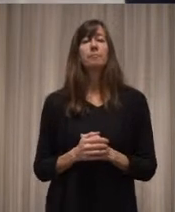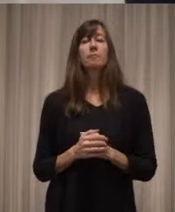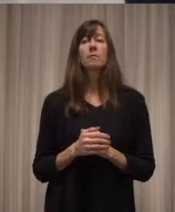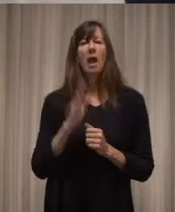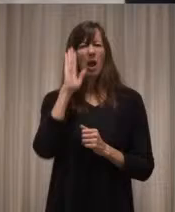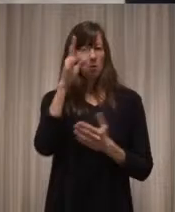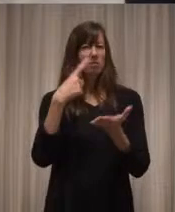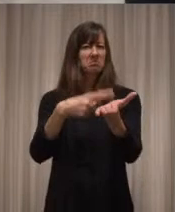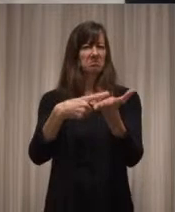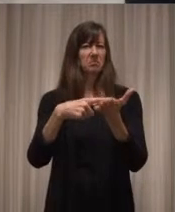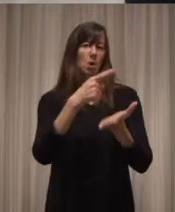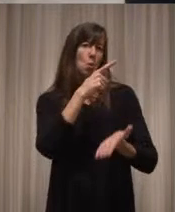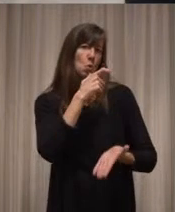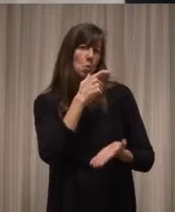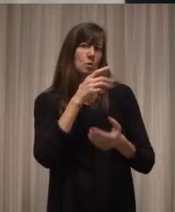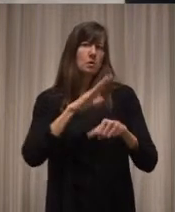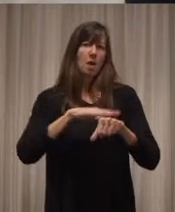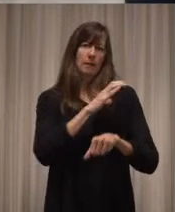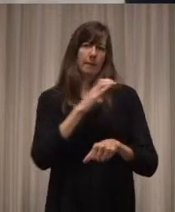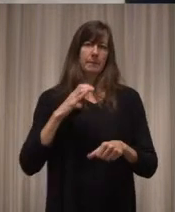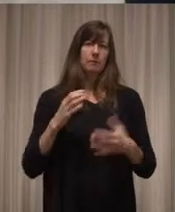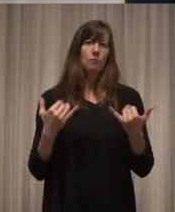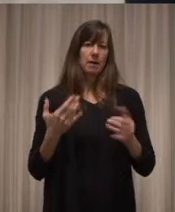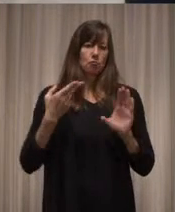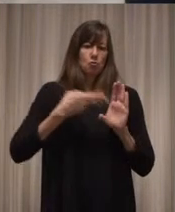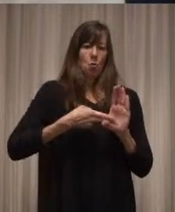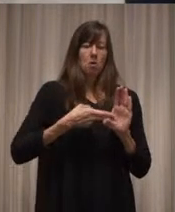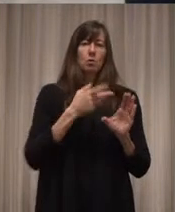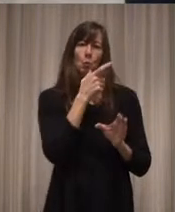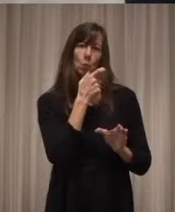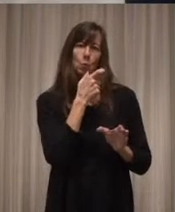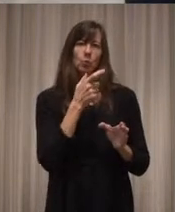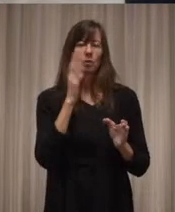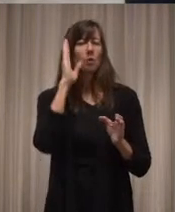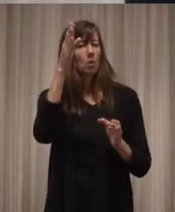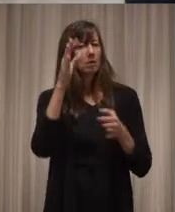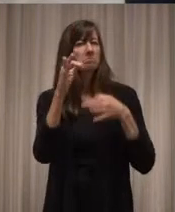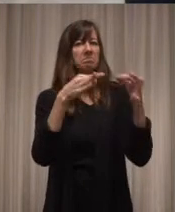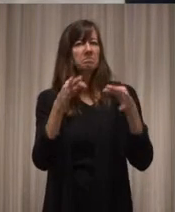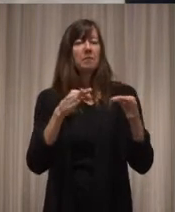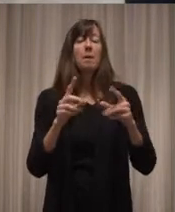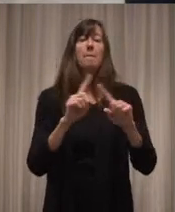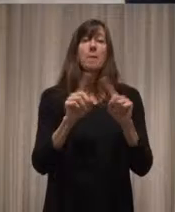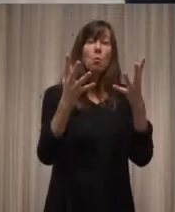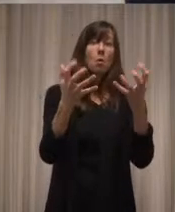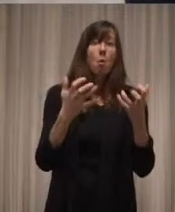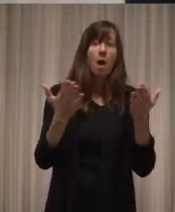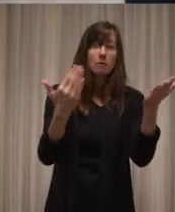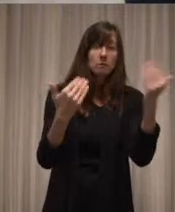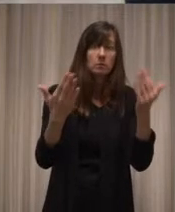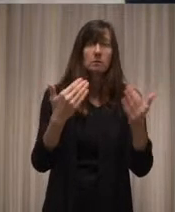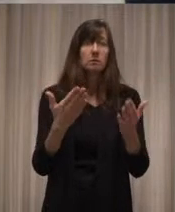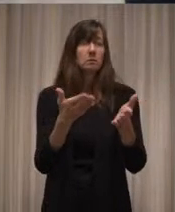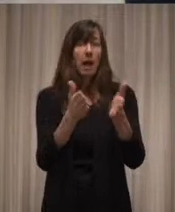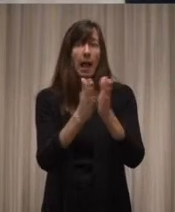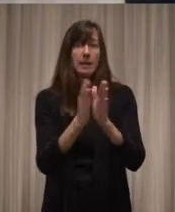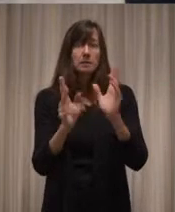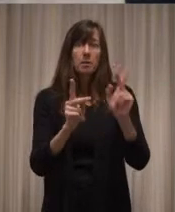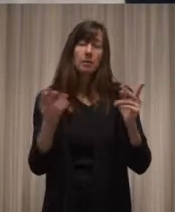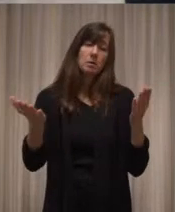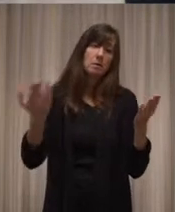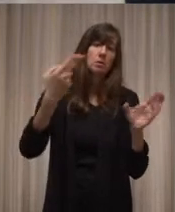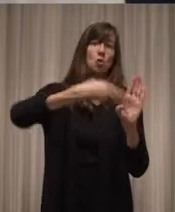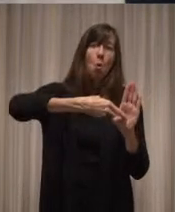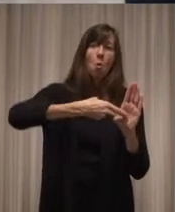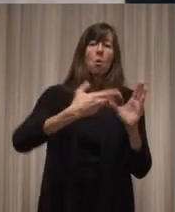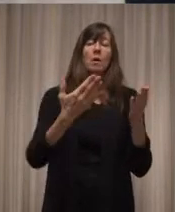currently on this committee coalition, but we want to expand and grow this and have as many people as we can